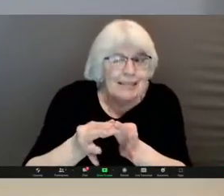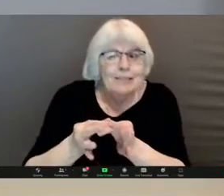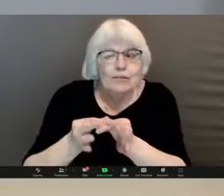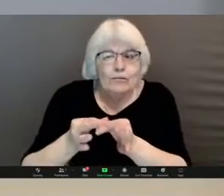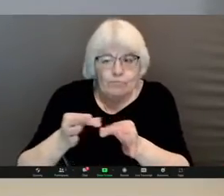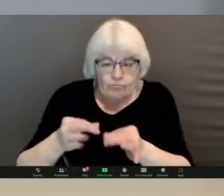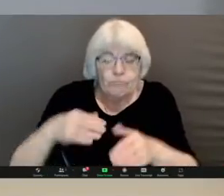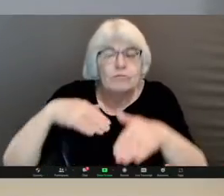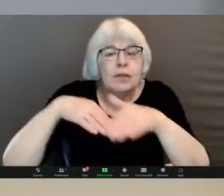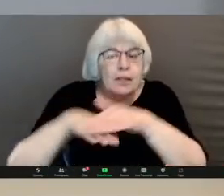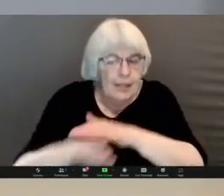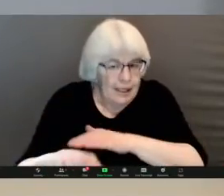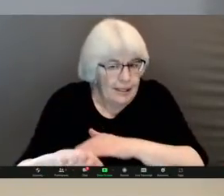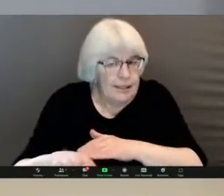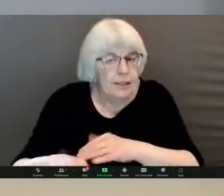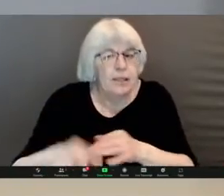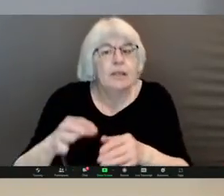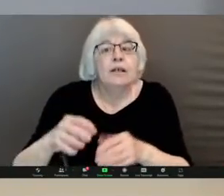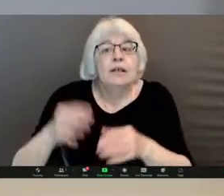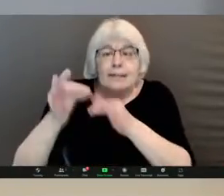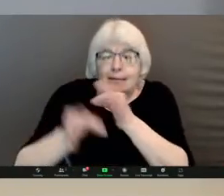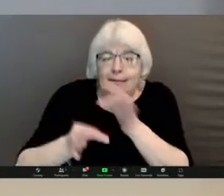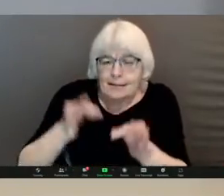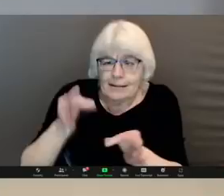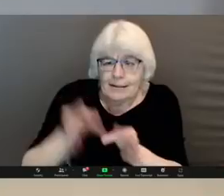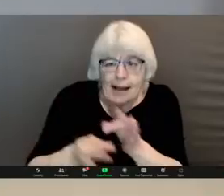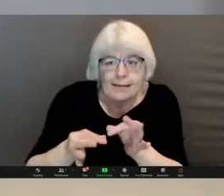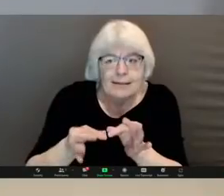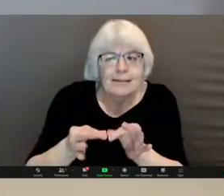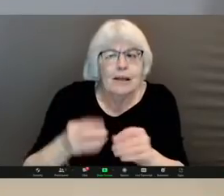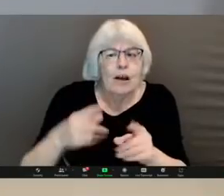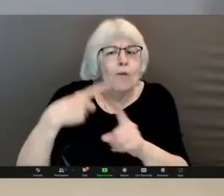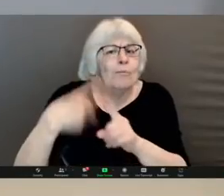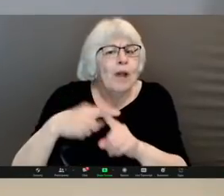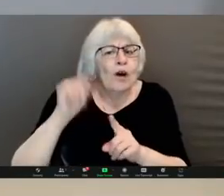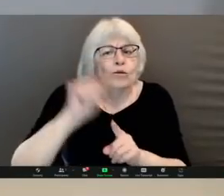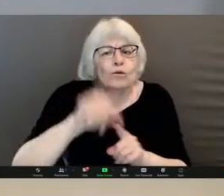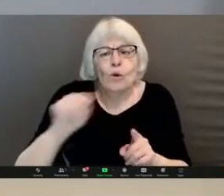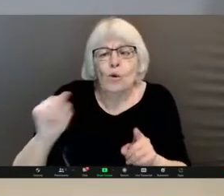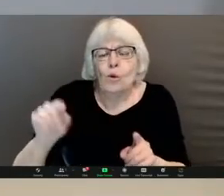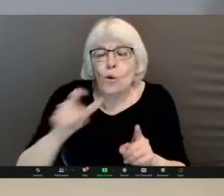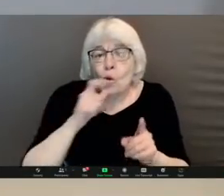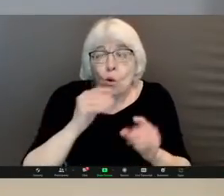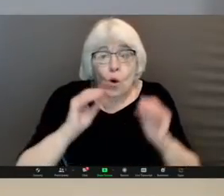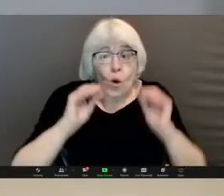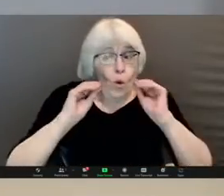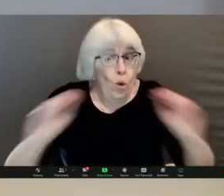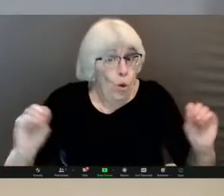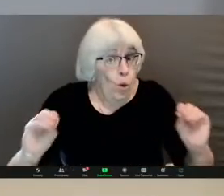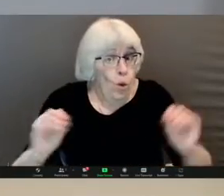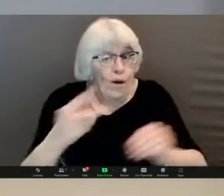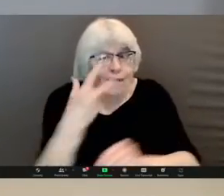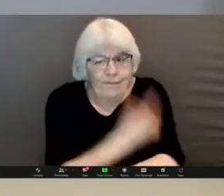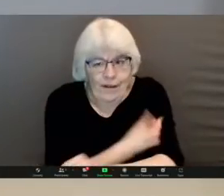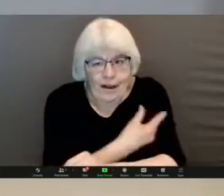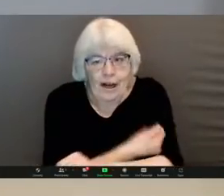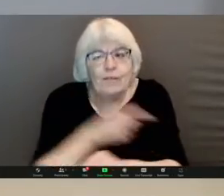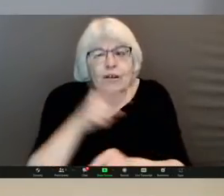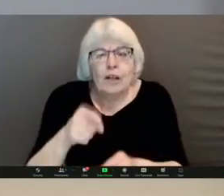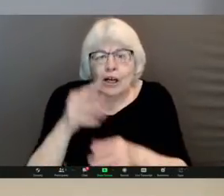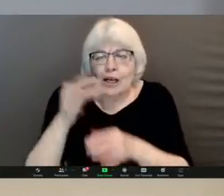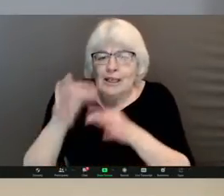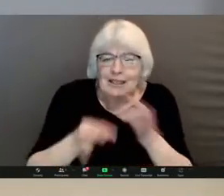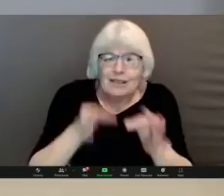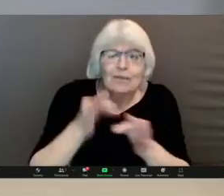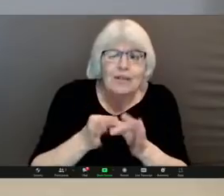unvaccinated individuals from within Atlantic Canada. A special thank you today to our border screening and testing staff.